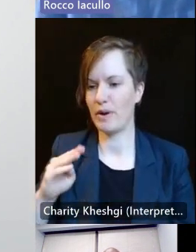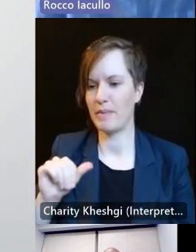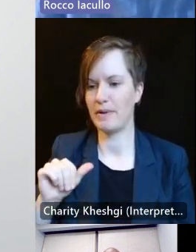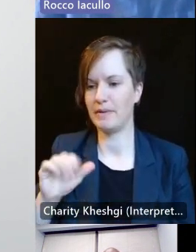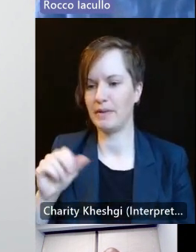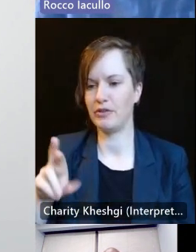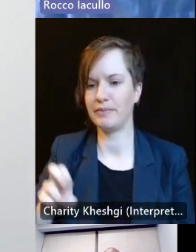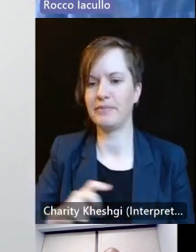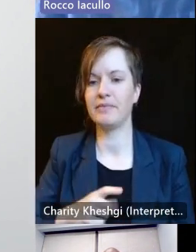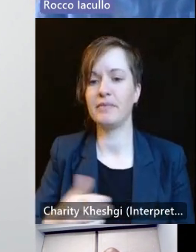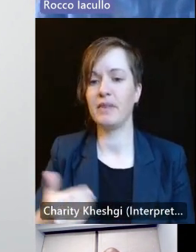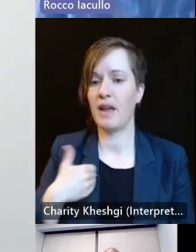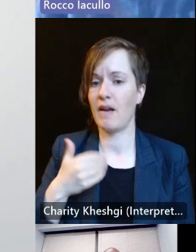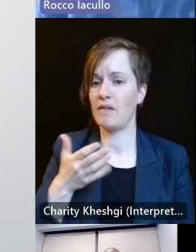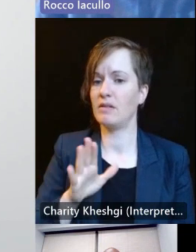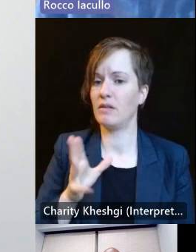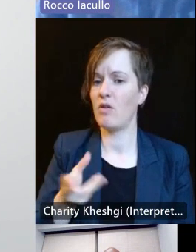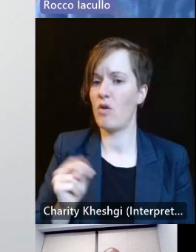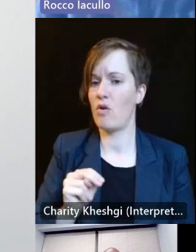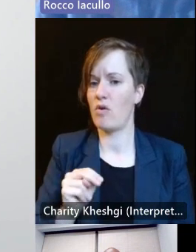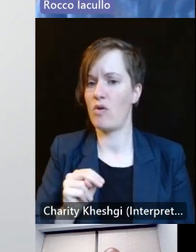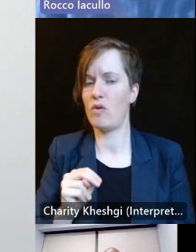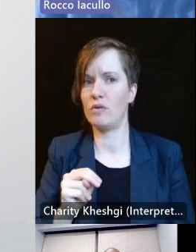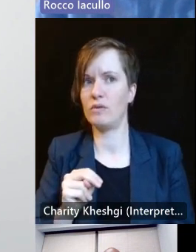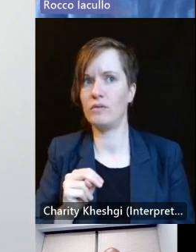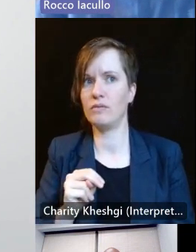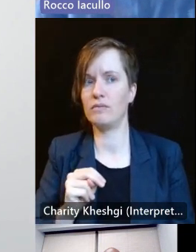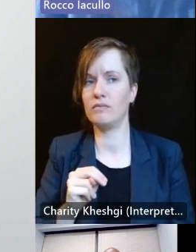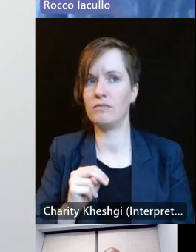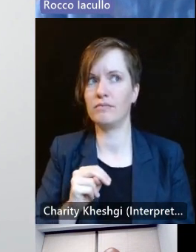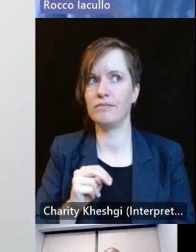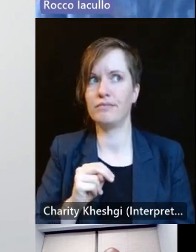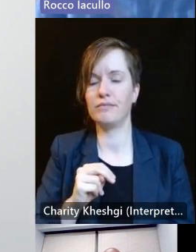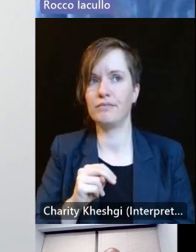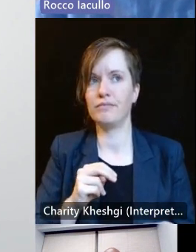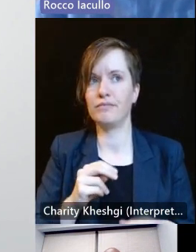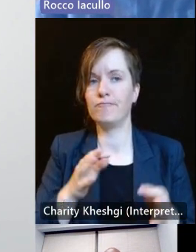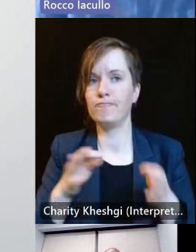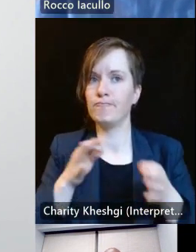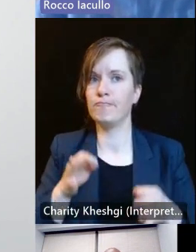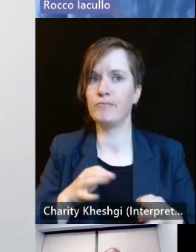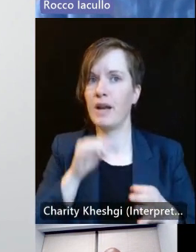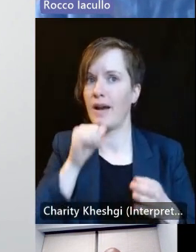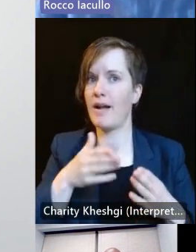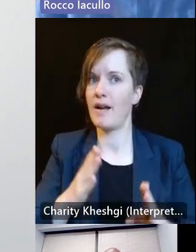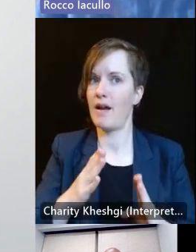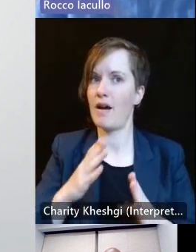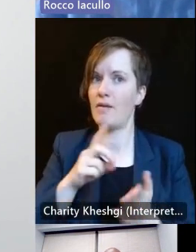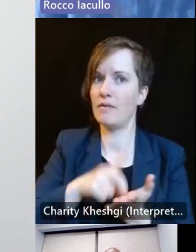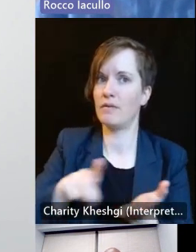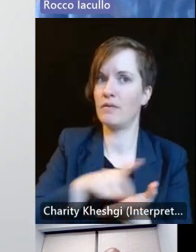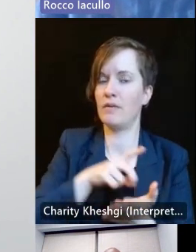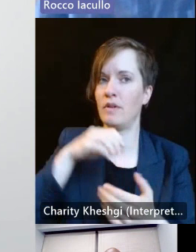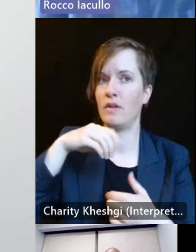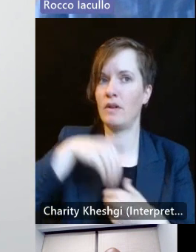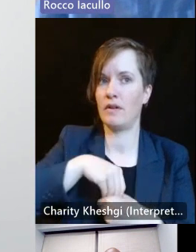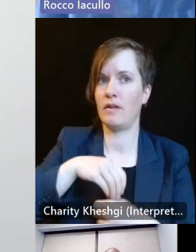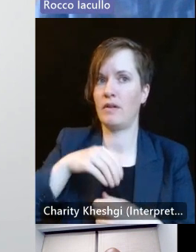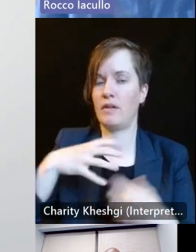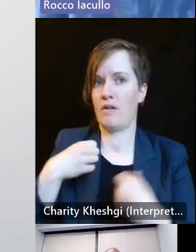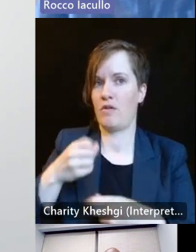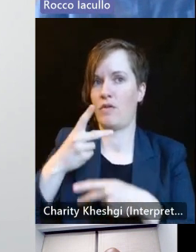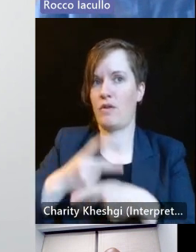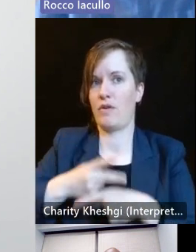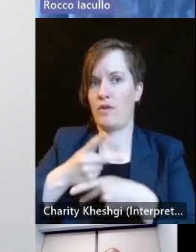discrimination in healthcare related programs and activities. And again, the provisions of